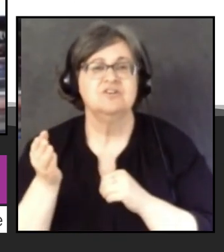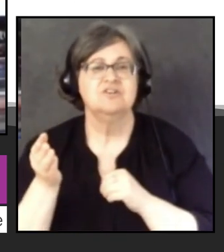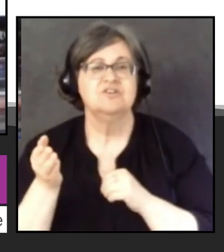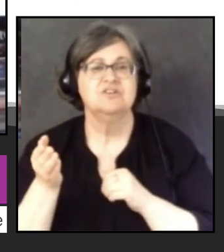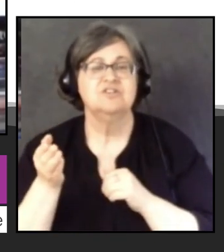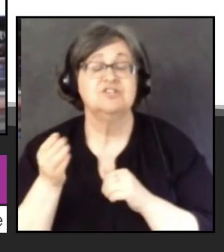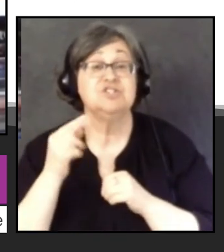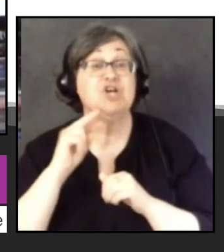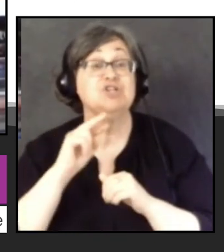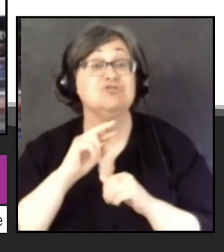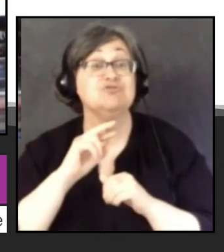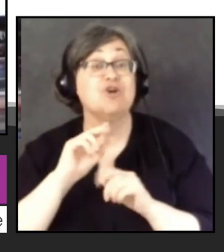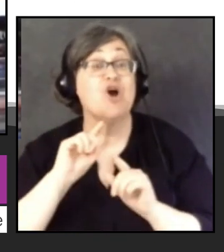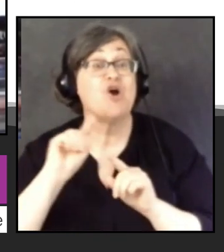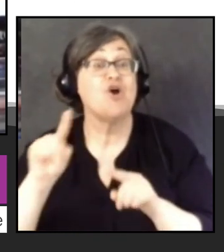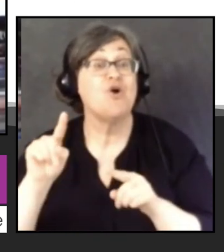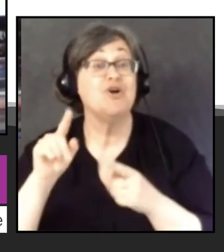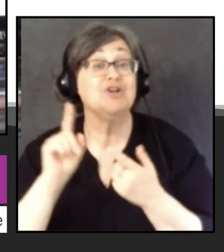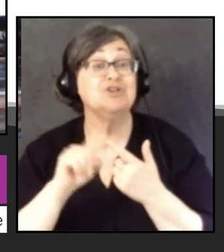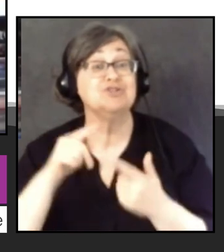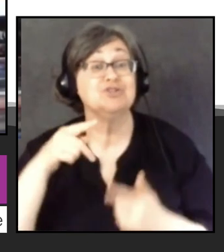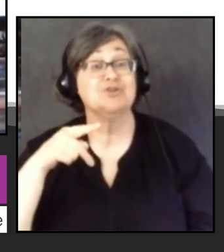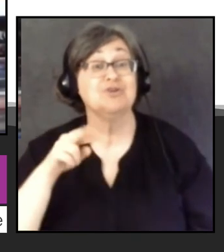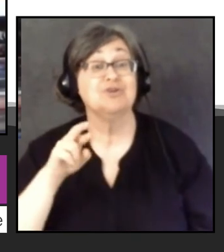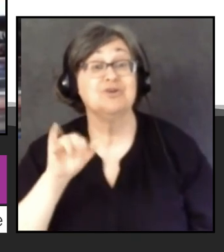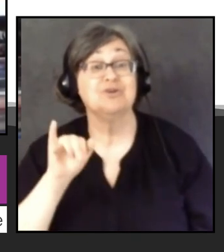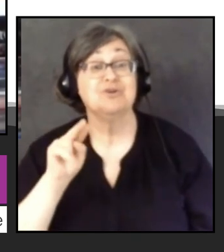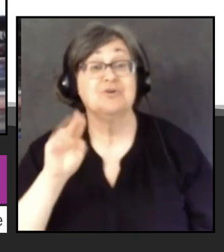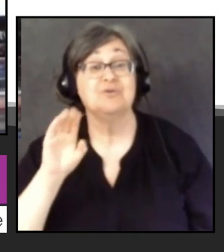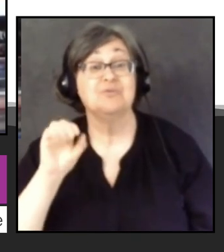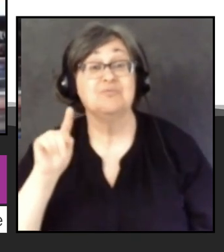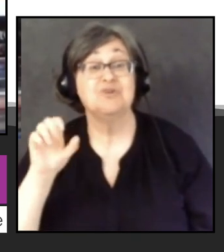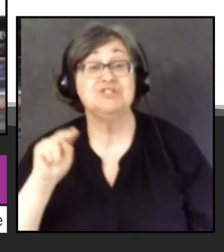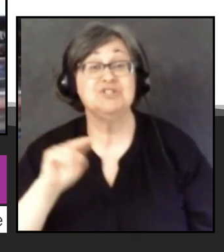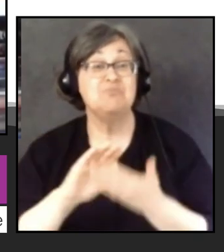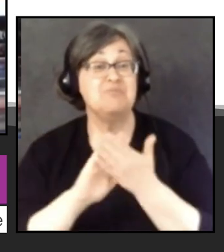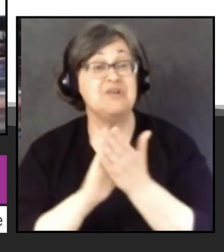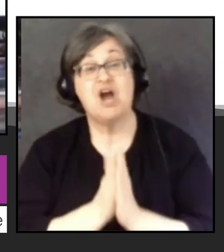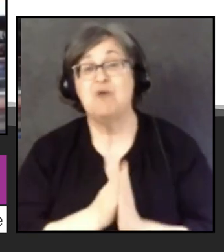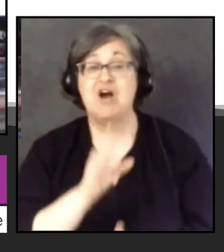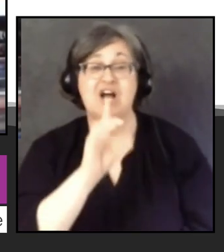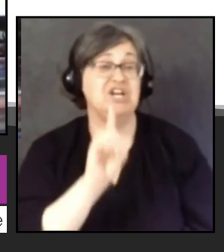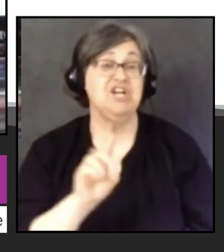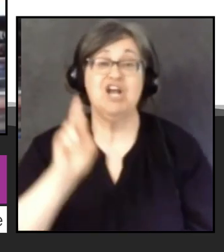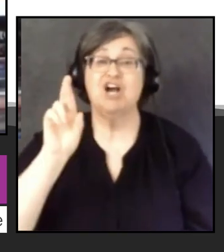to Princeton to become Dr. Lady Sasha Jones.